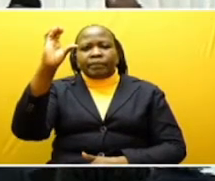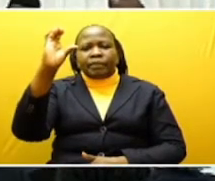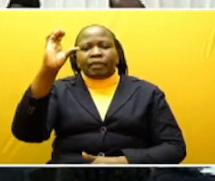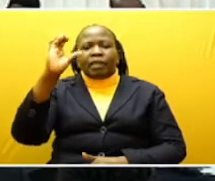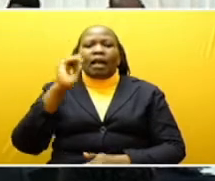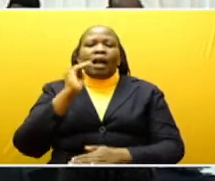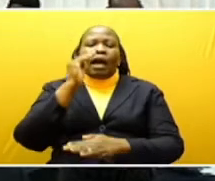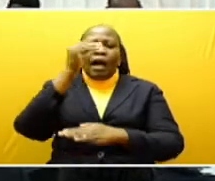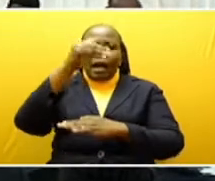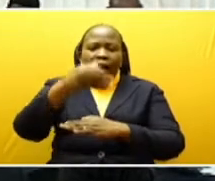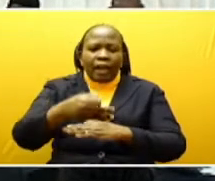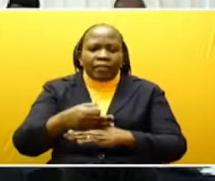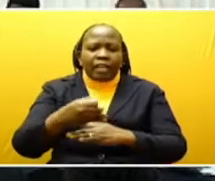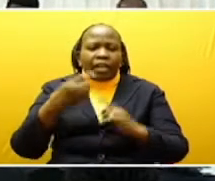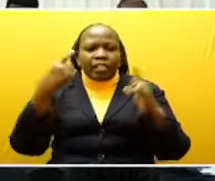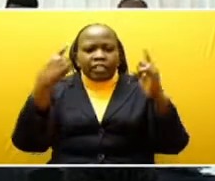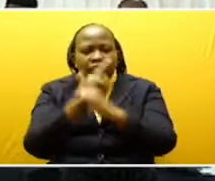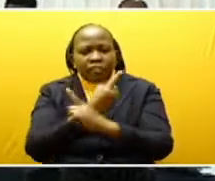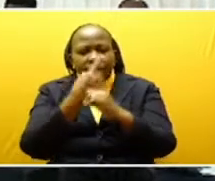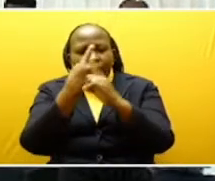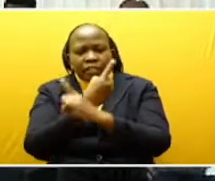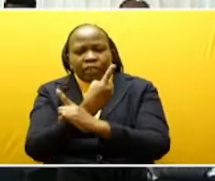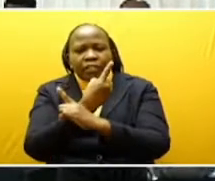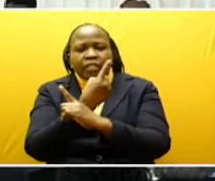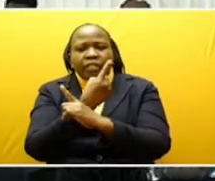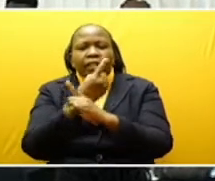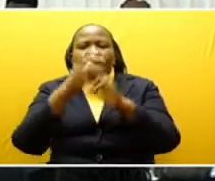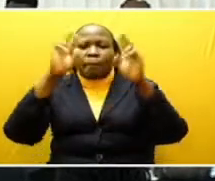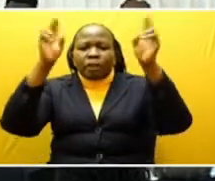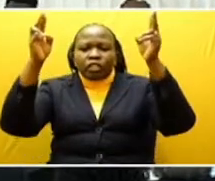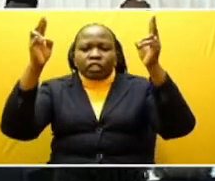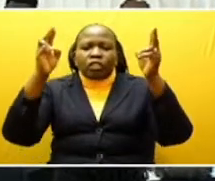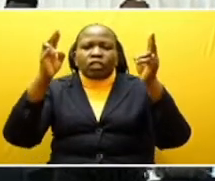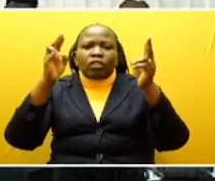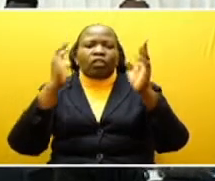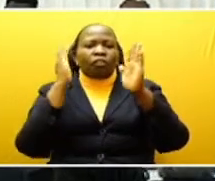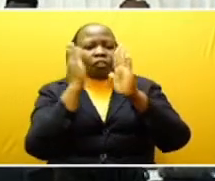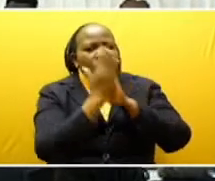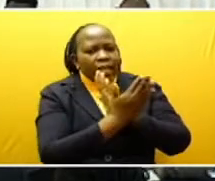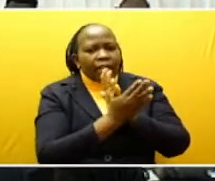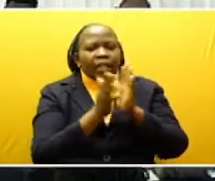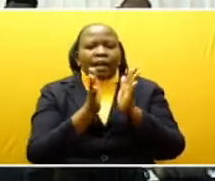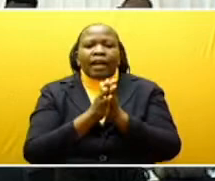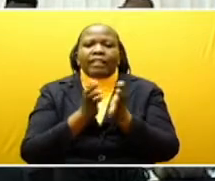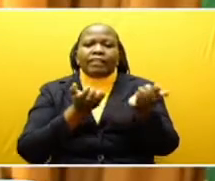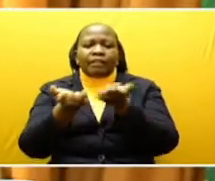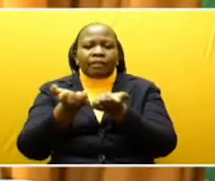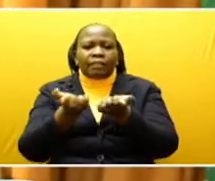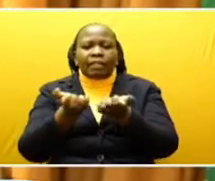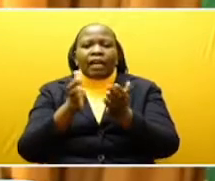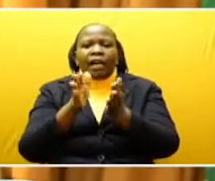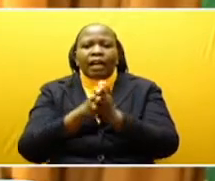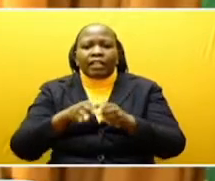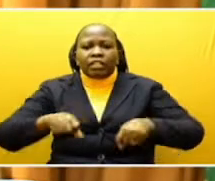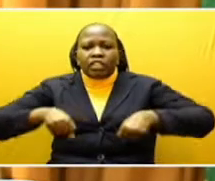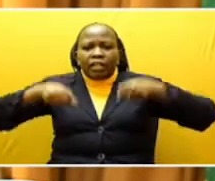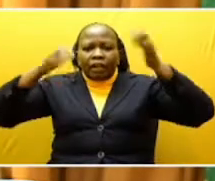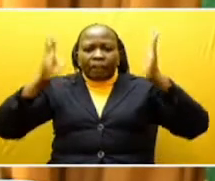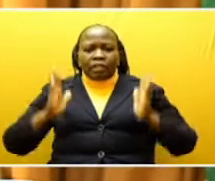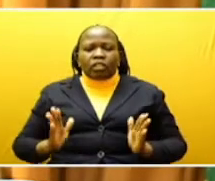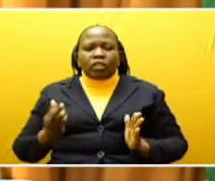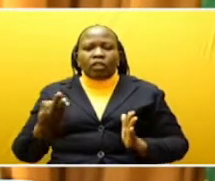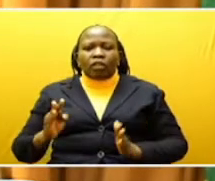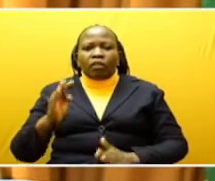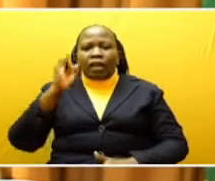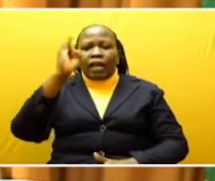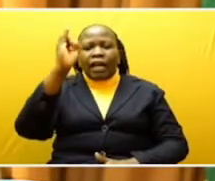After the various petitions were filed and served on the IEBC, and the chairman of the IEBC,